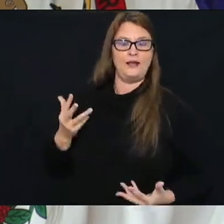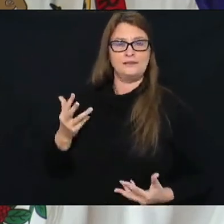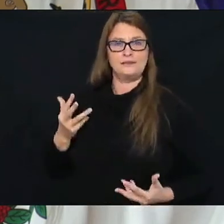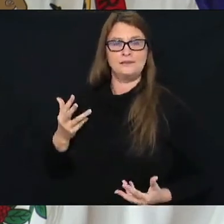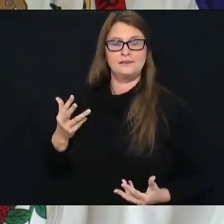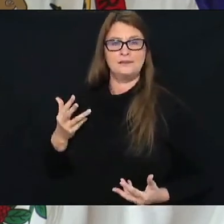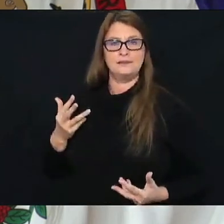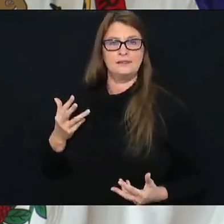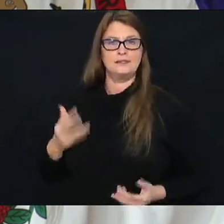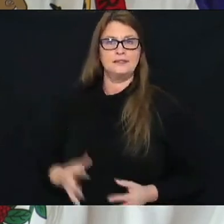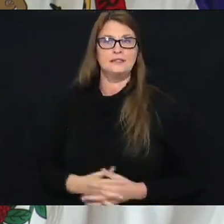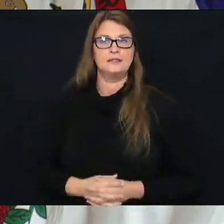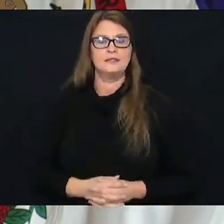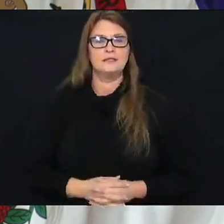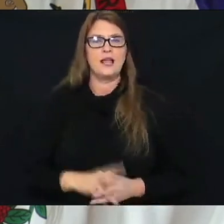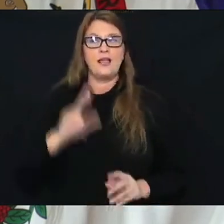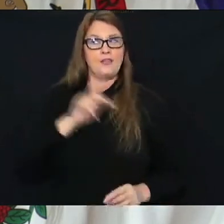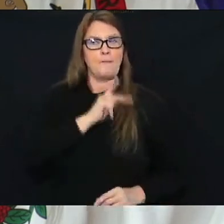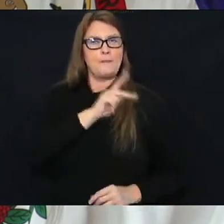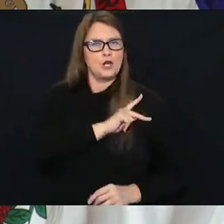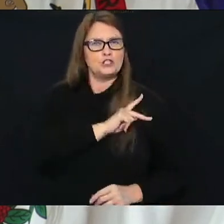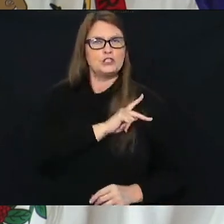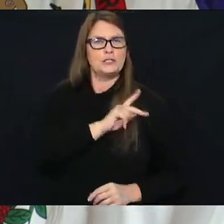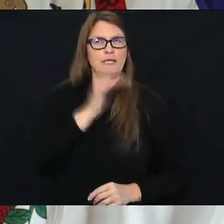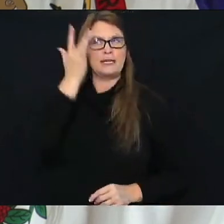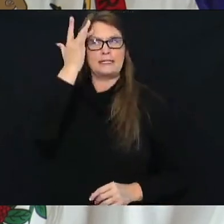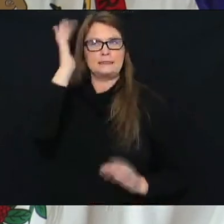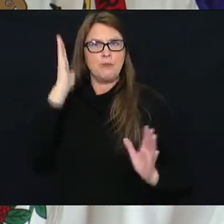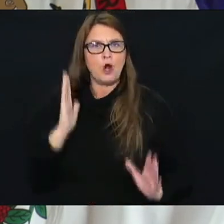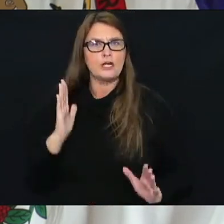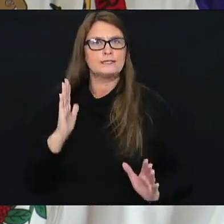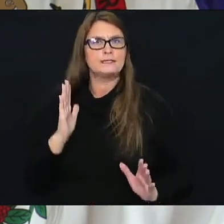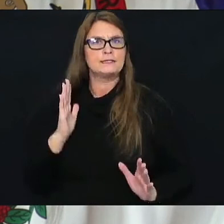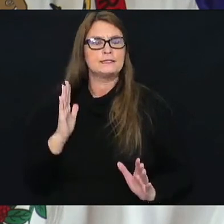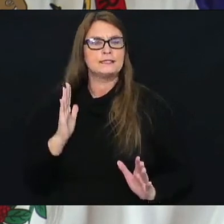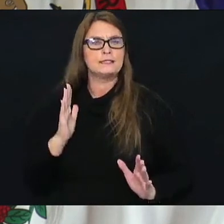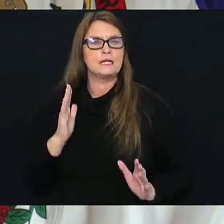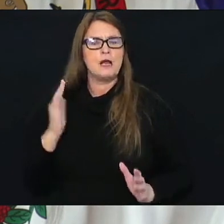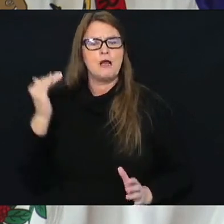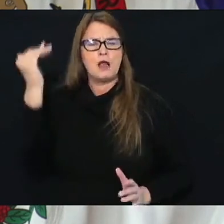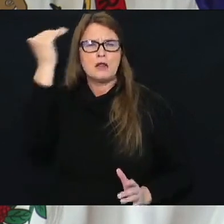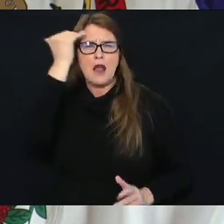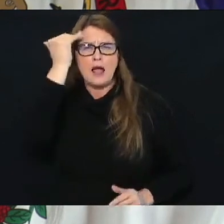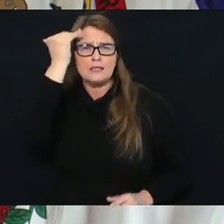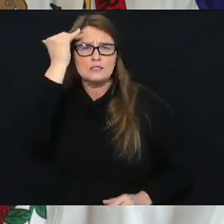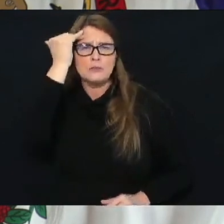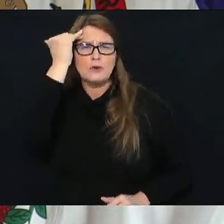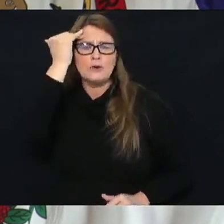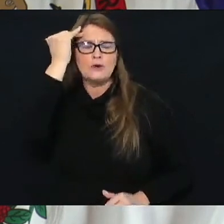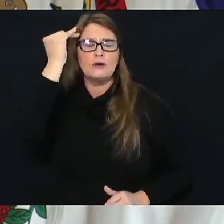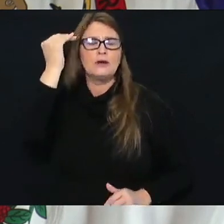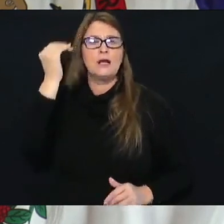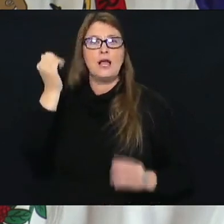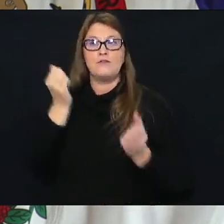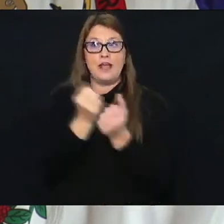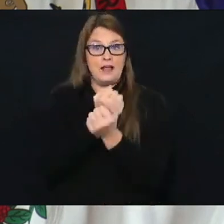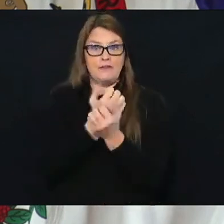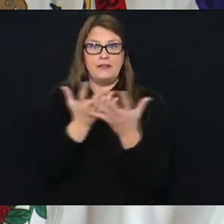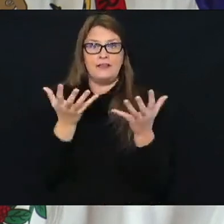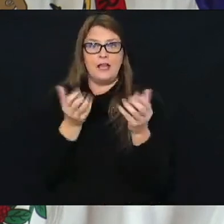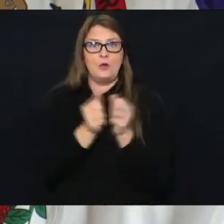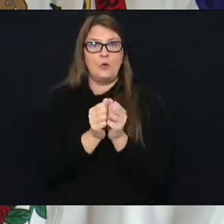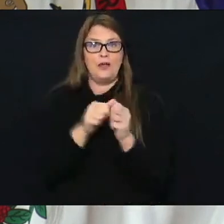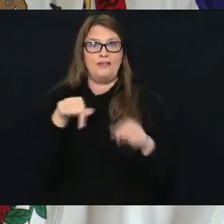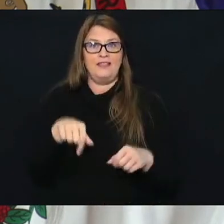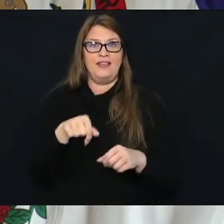coronaviruses are. The person that is the smartest and most knowledgeable of anything to do with this